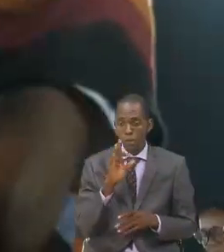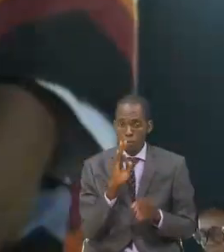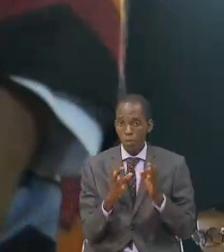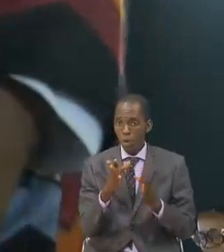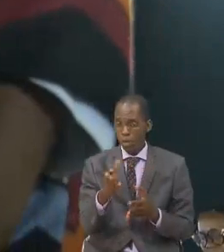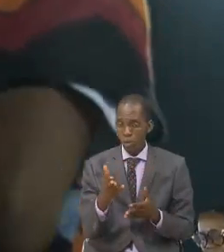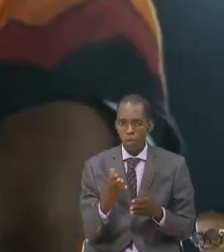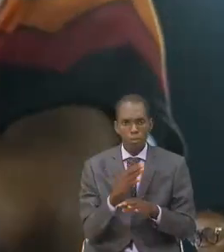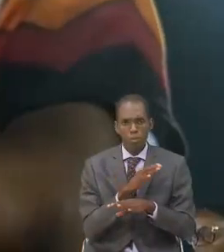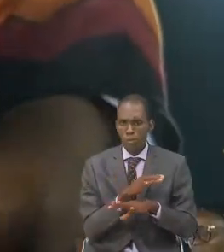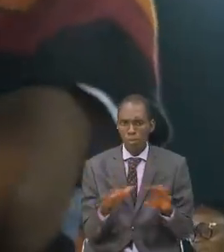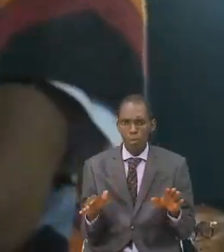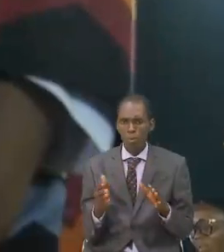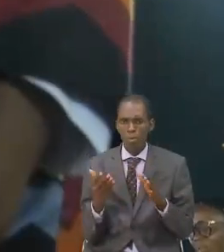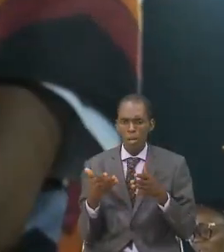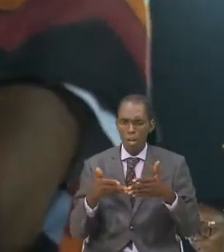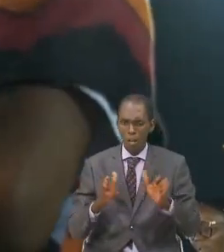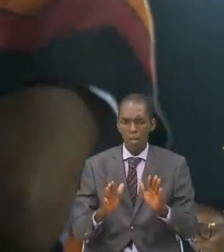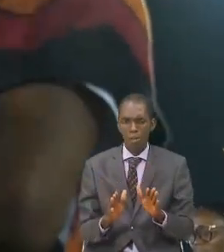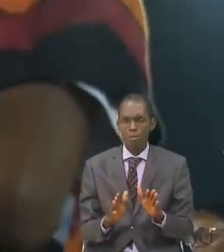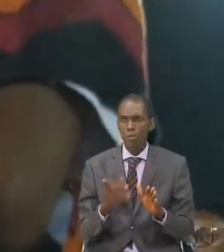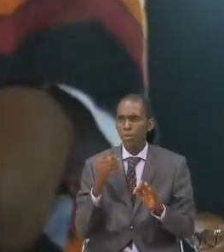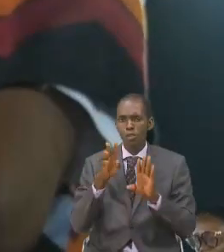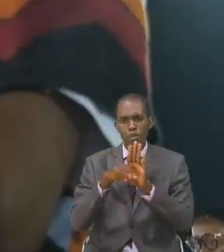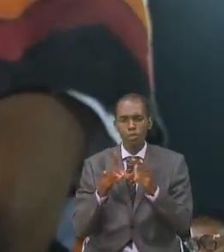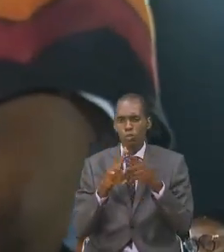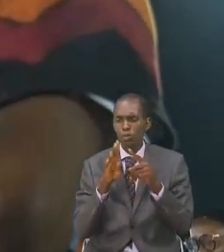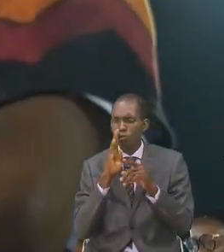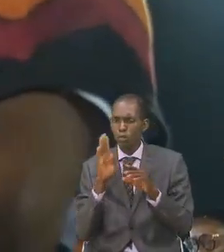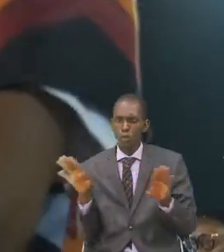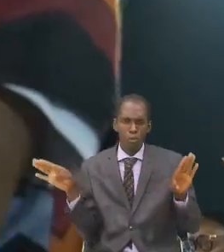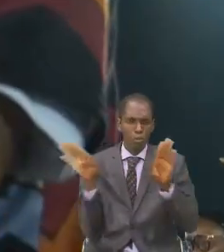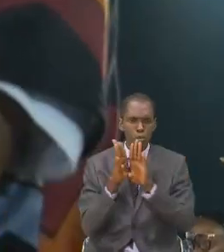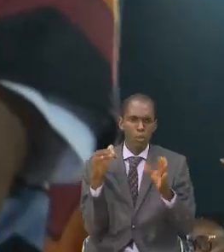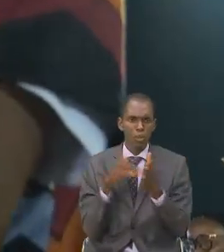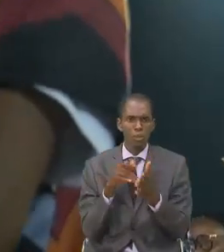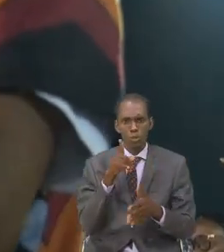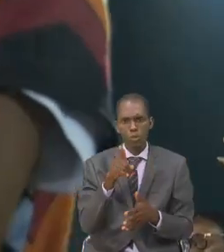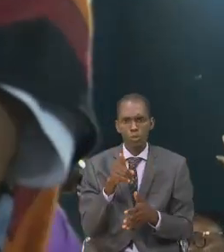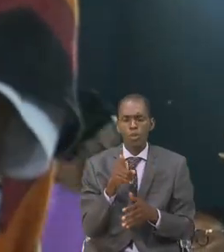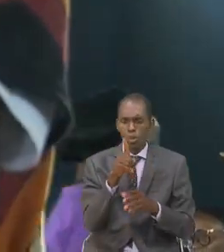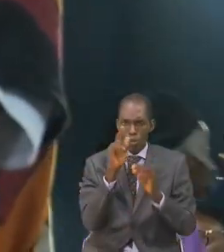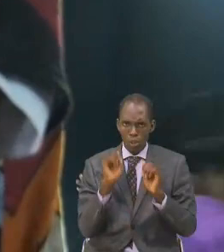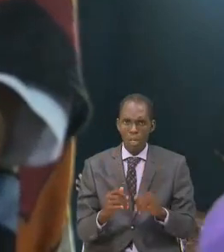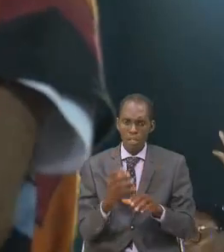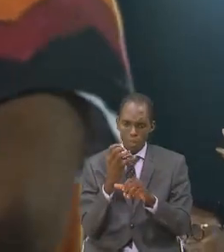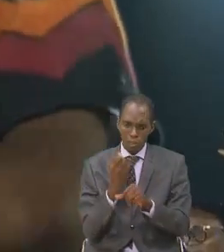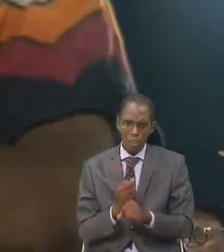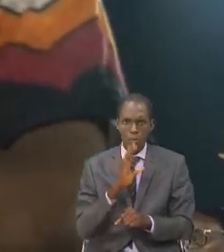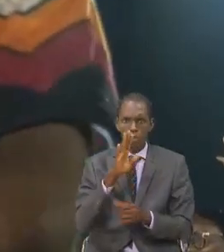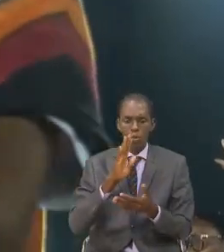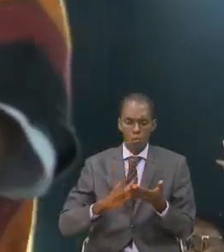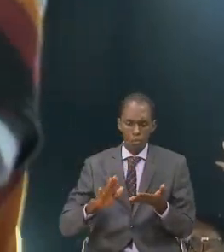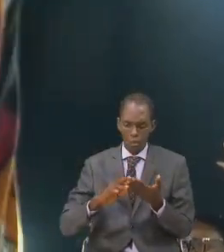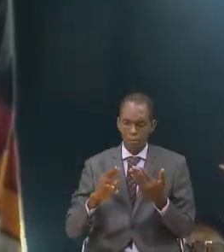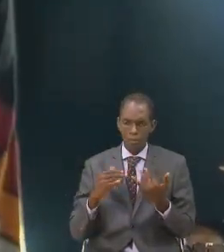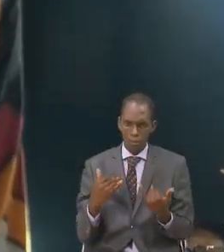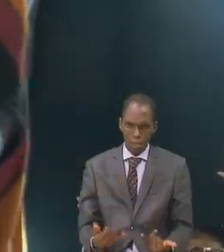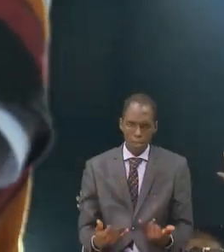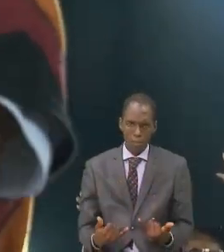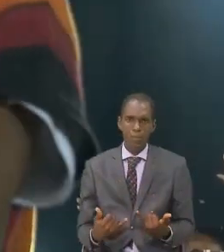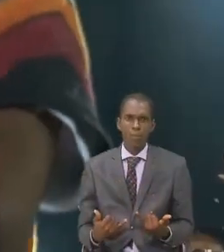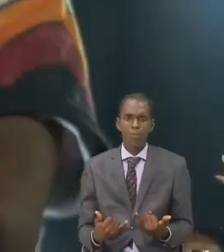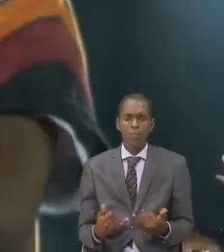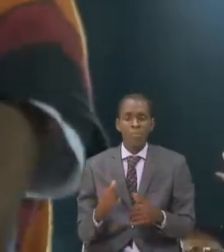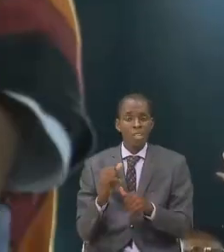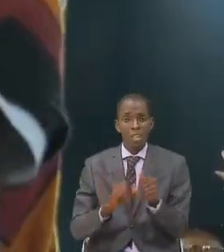you? Before we close, we're still waiting for you. Don't allow the door to close on you tonight. You can have